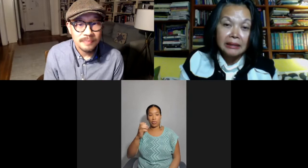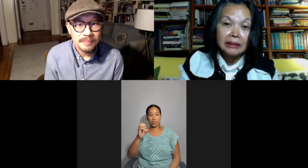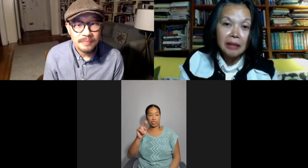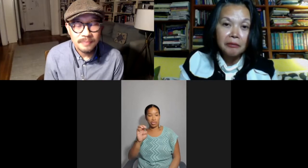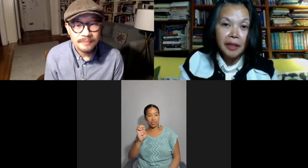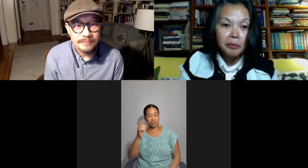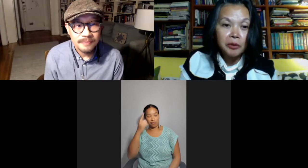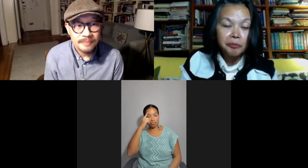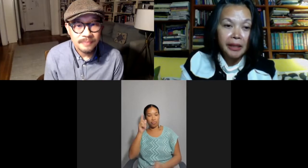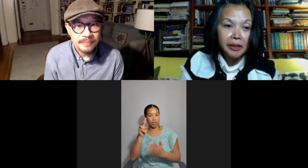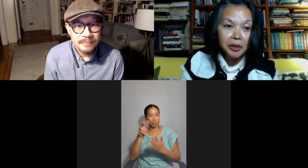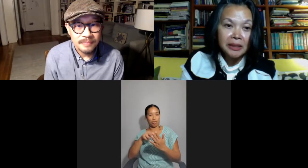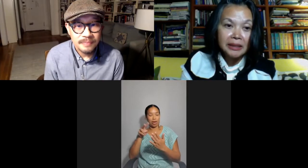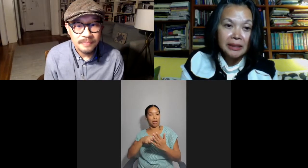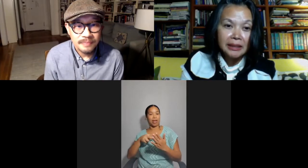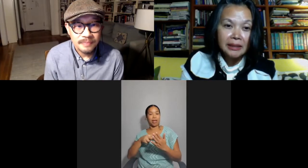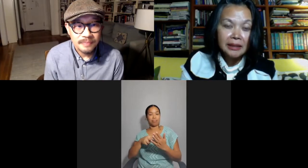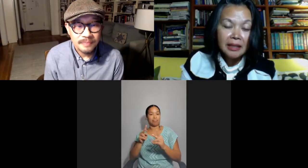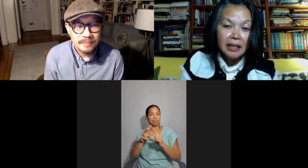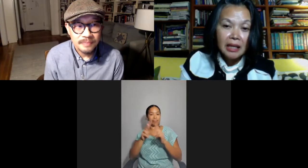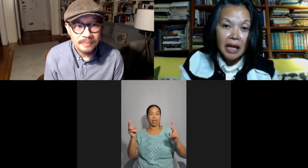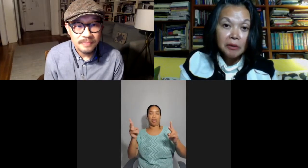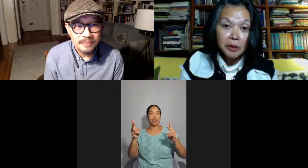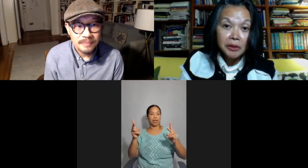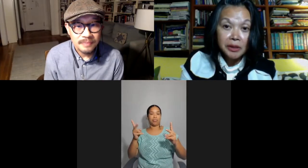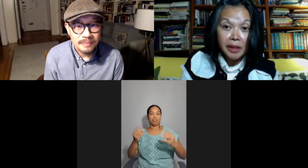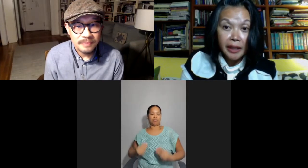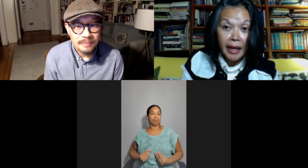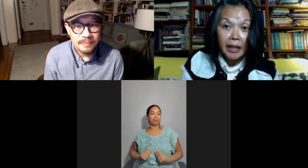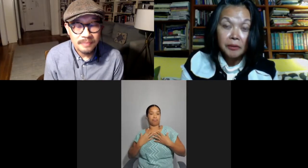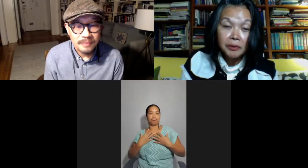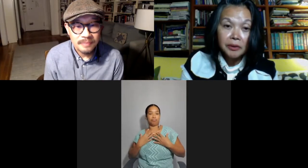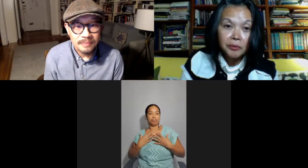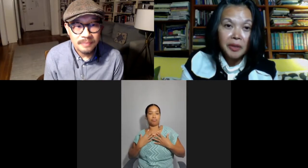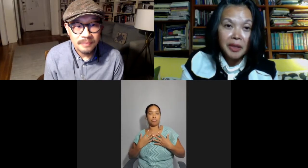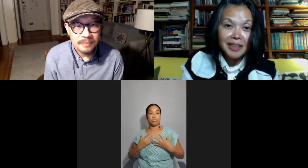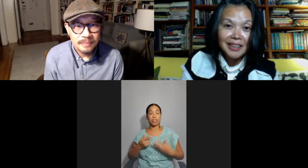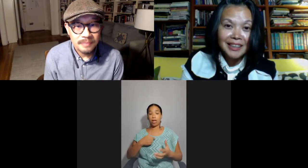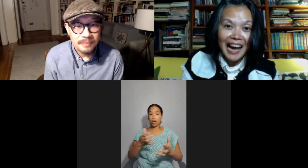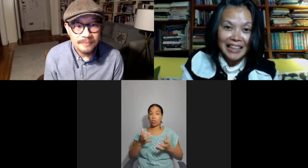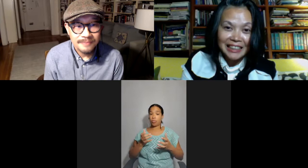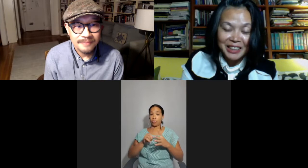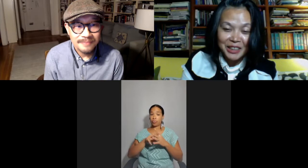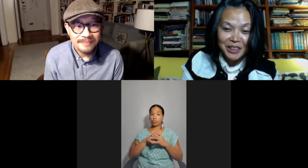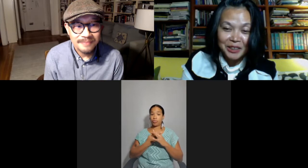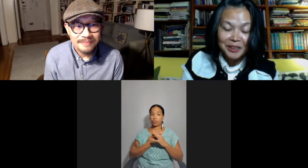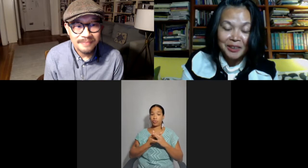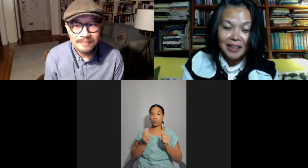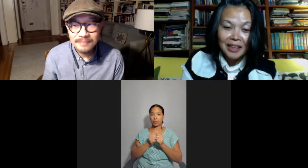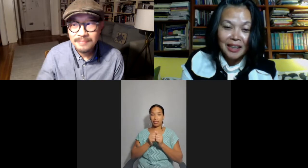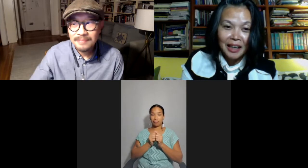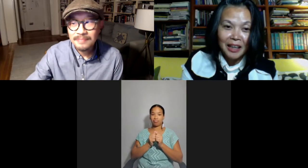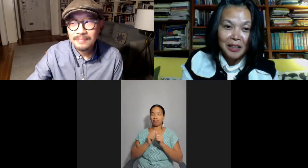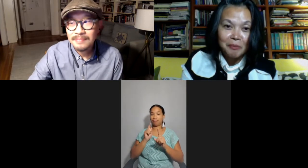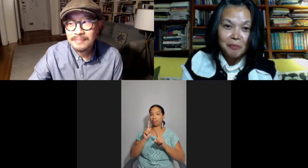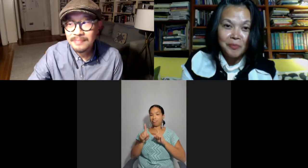it. I'm very moved by your choices. I was going to start out with asking you